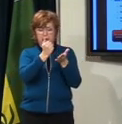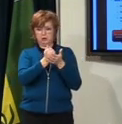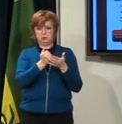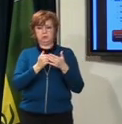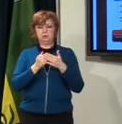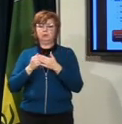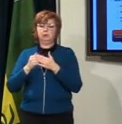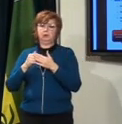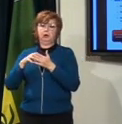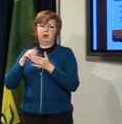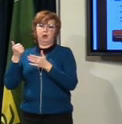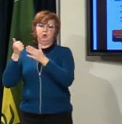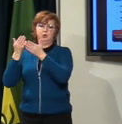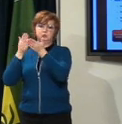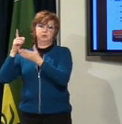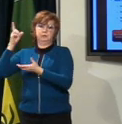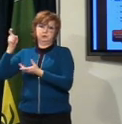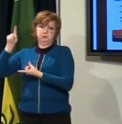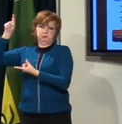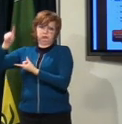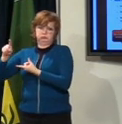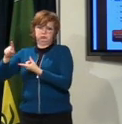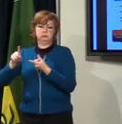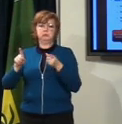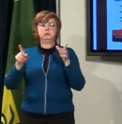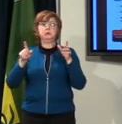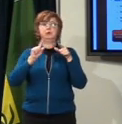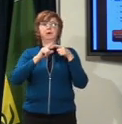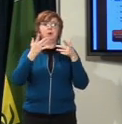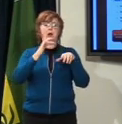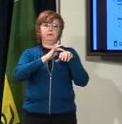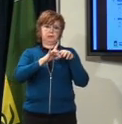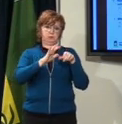these roles as part of the contact tracing effort.